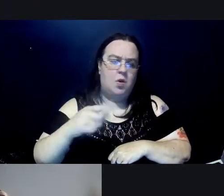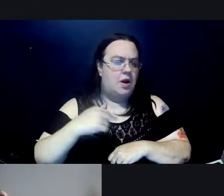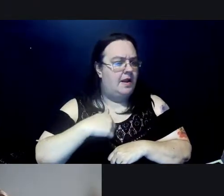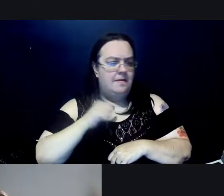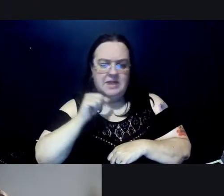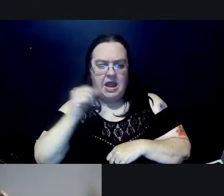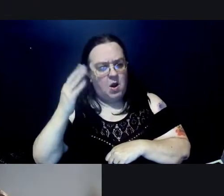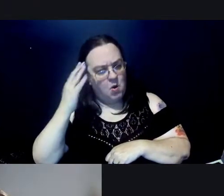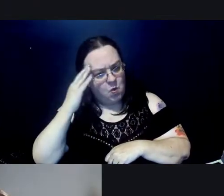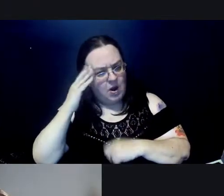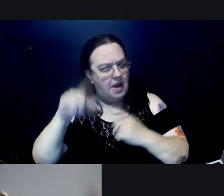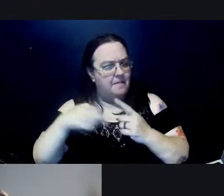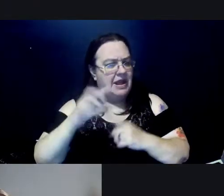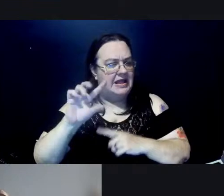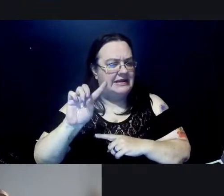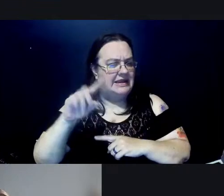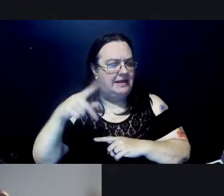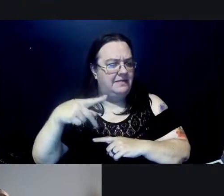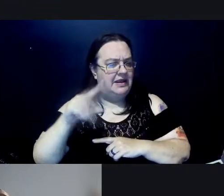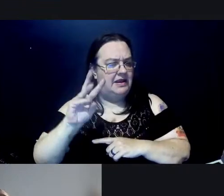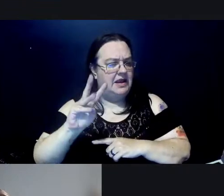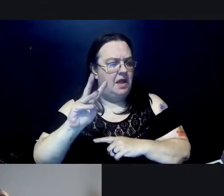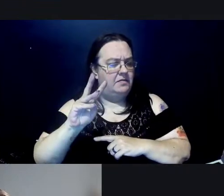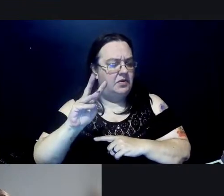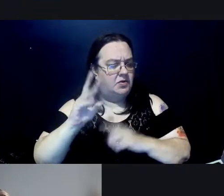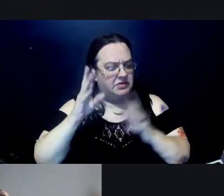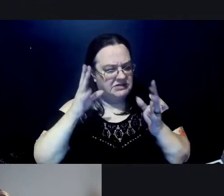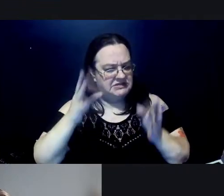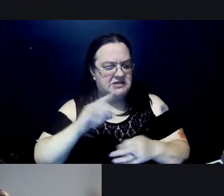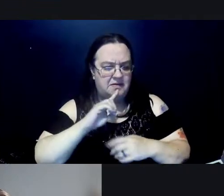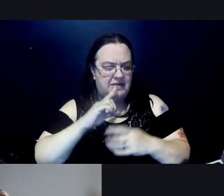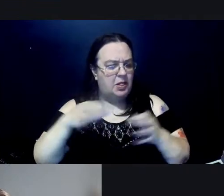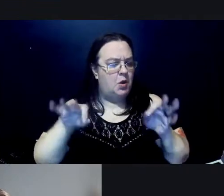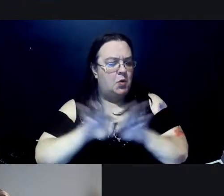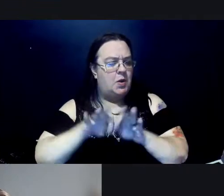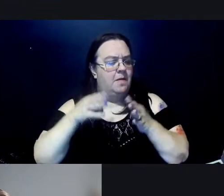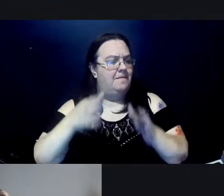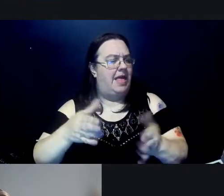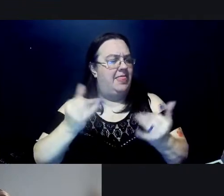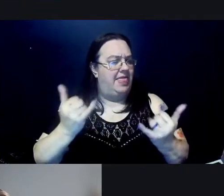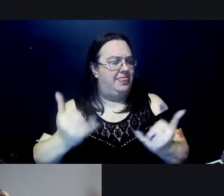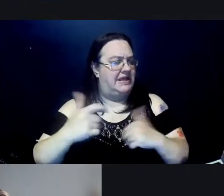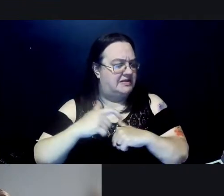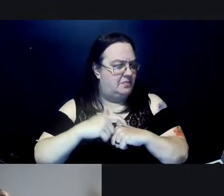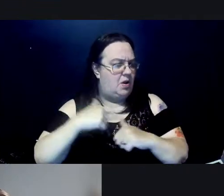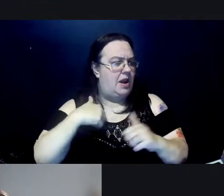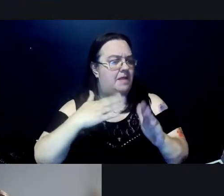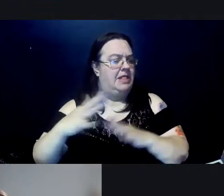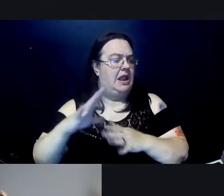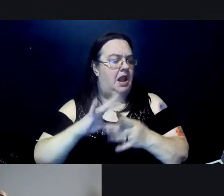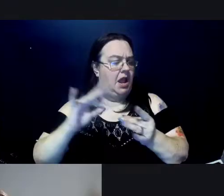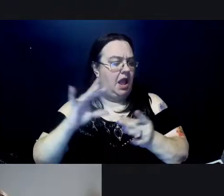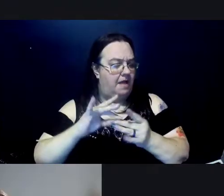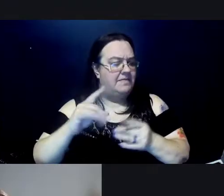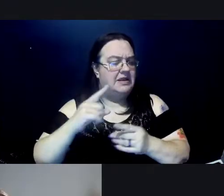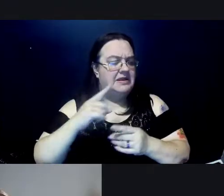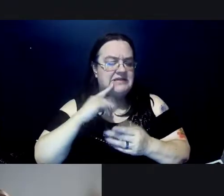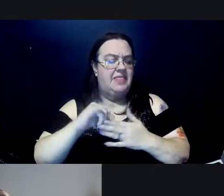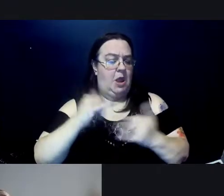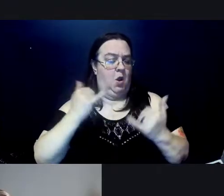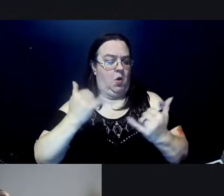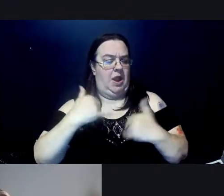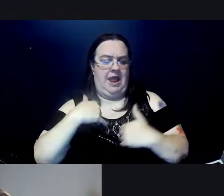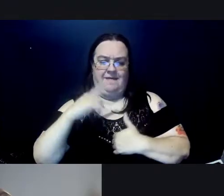DPW's decisions being the critical path at this point. I was going to comment on that currently we are having a lack of response from